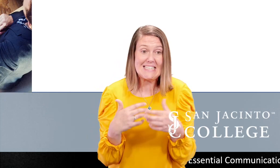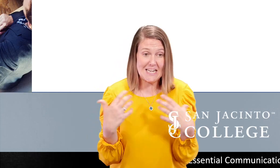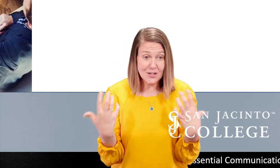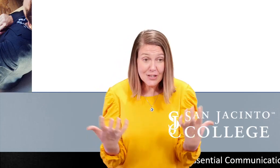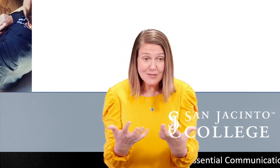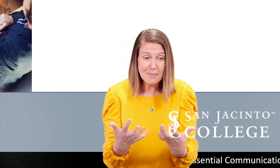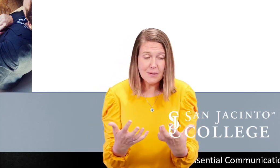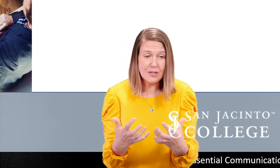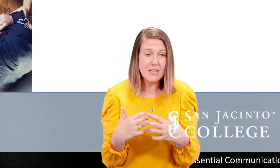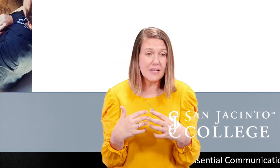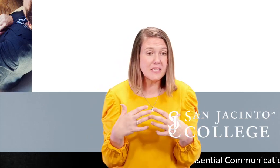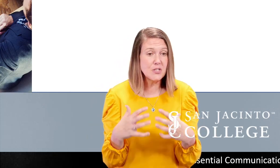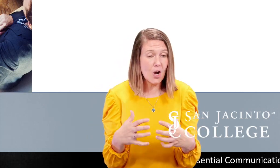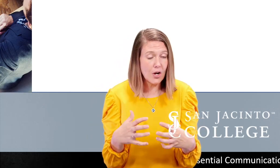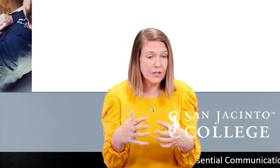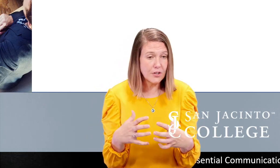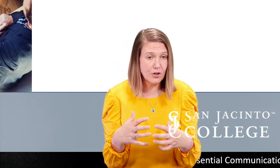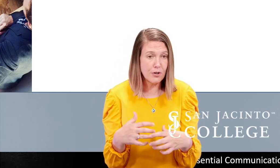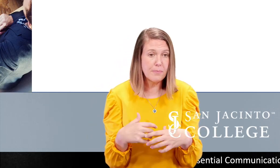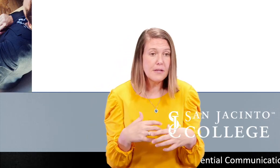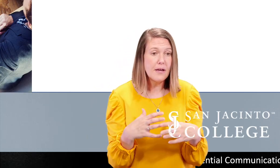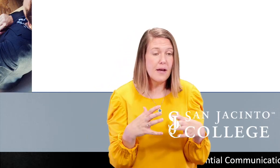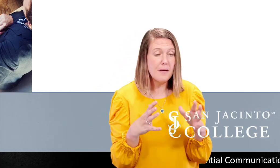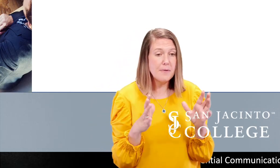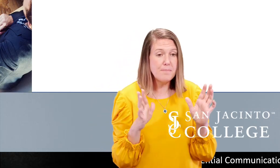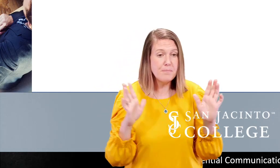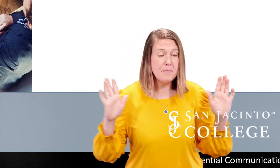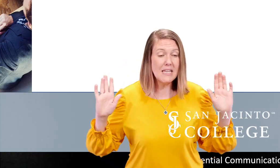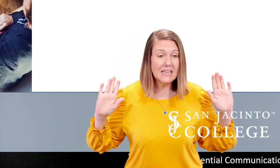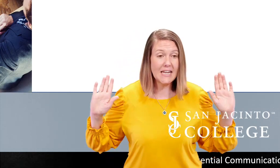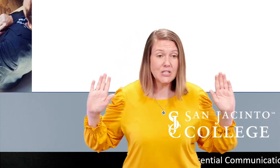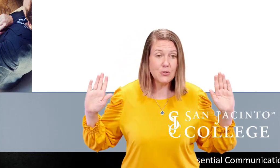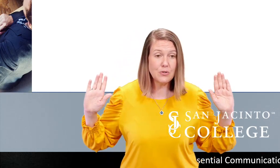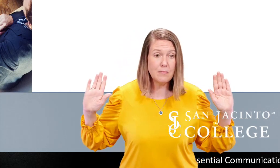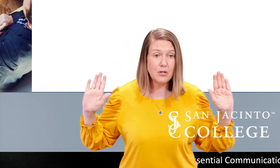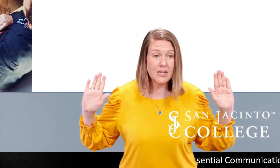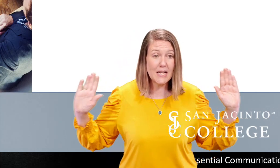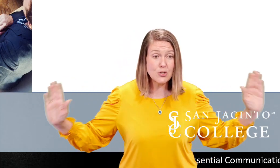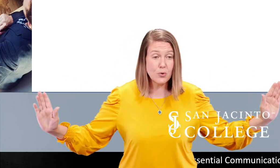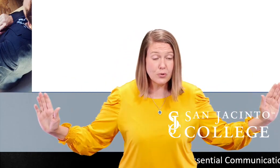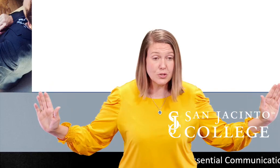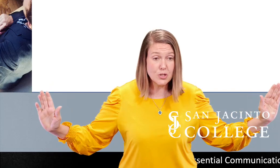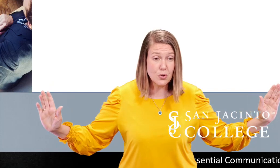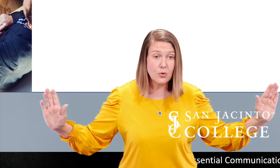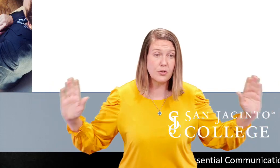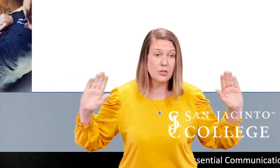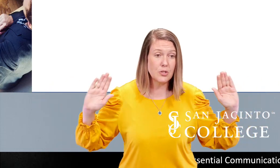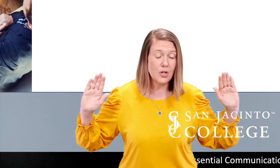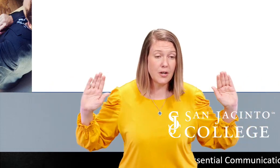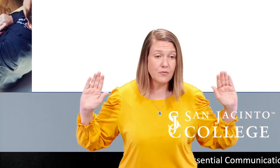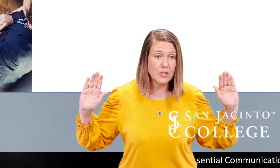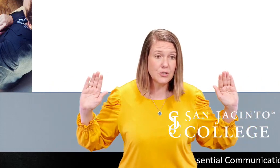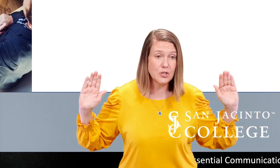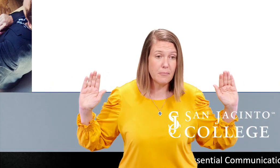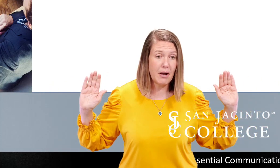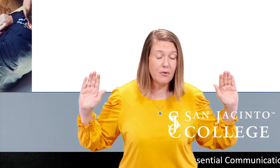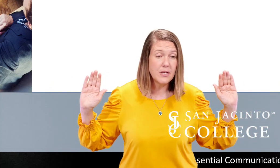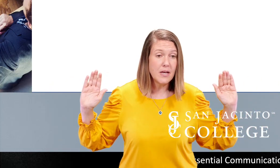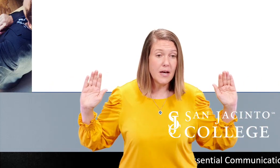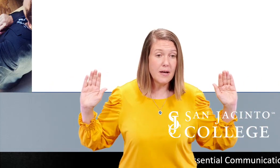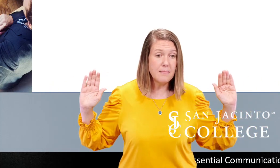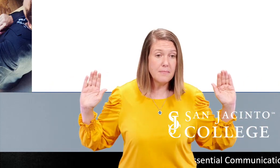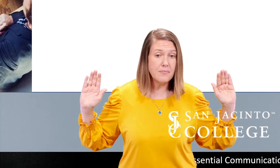typically, stereotypically, they like to talk in a group. Men like to communicate shoulder to shoulder. There's a lot of research